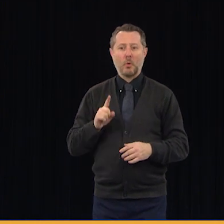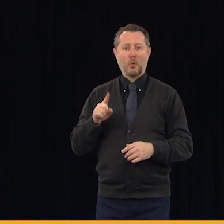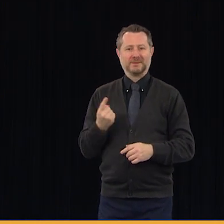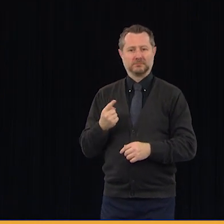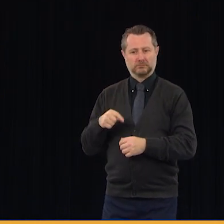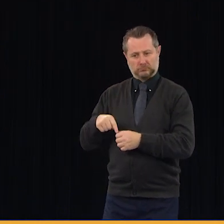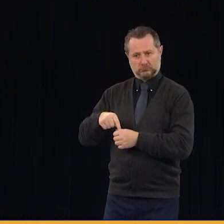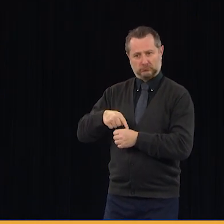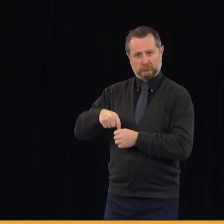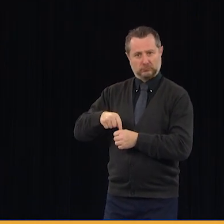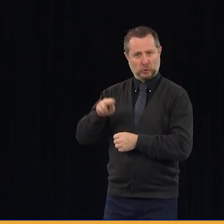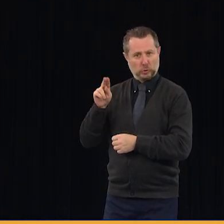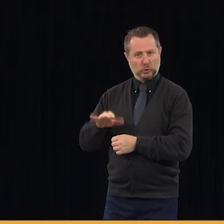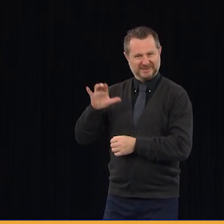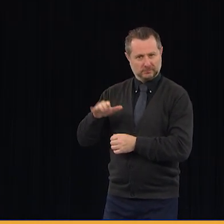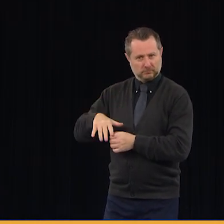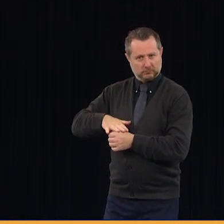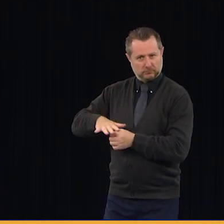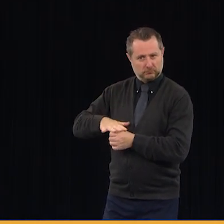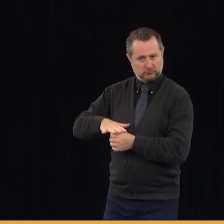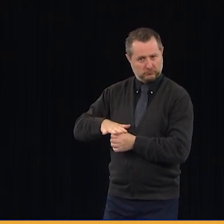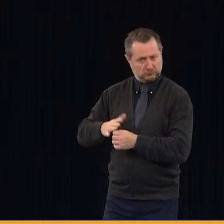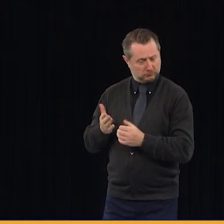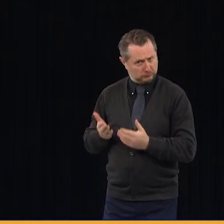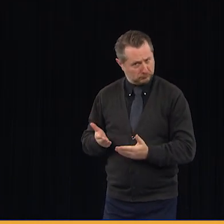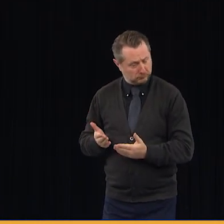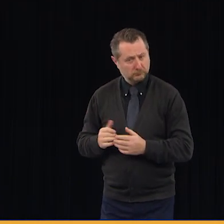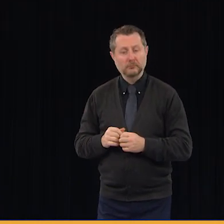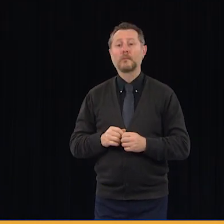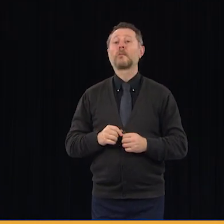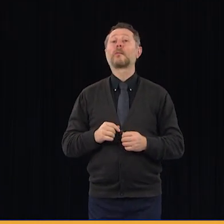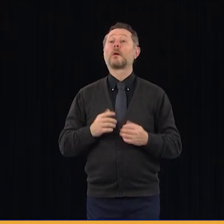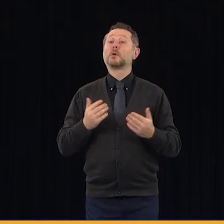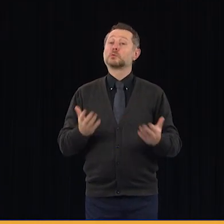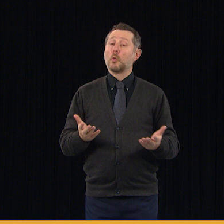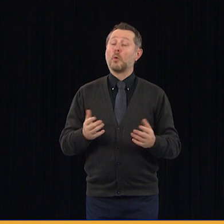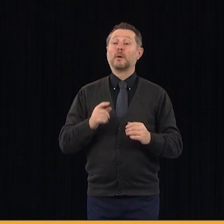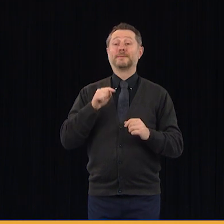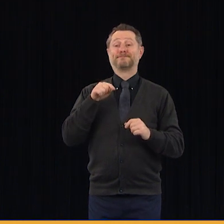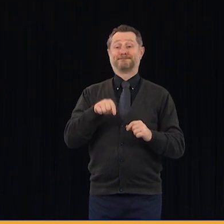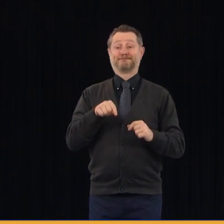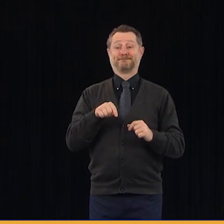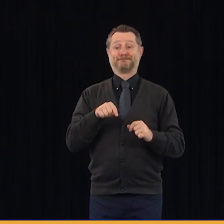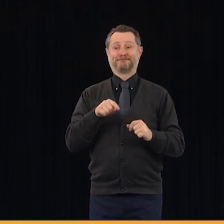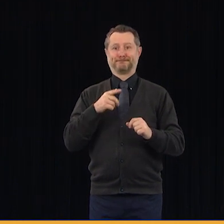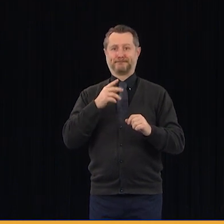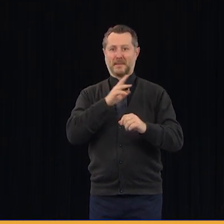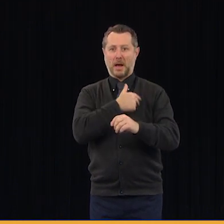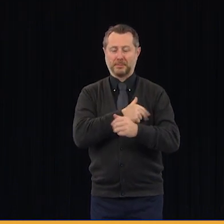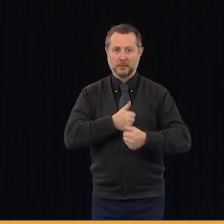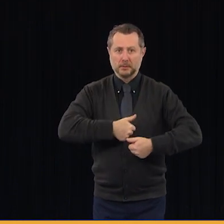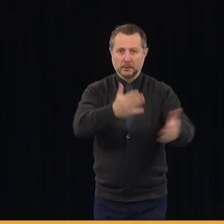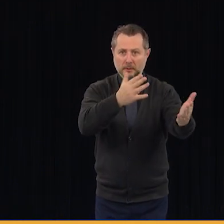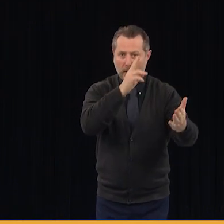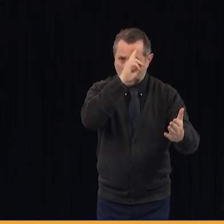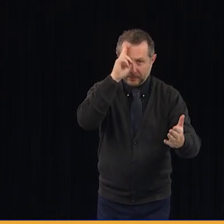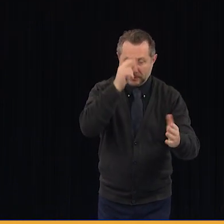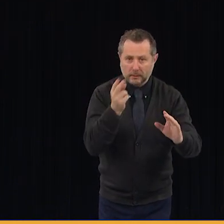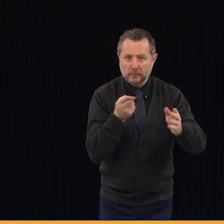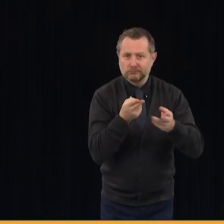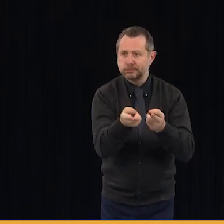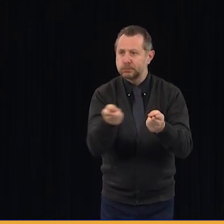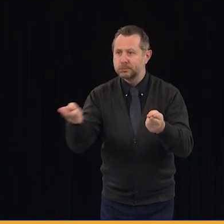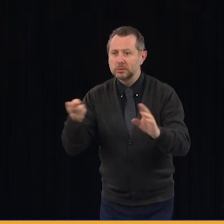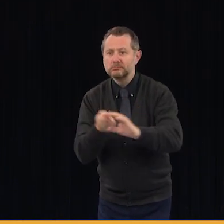hospitalized, not infected. We had the McKinsey model, which suggested